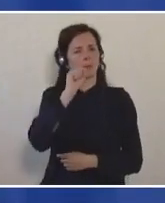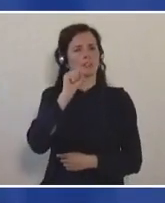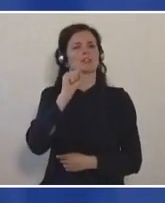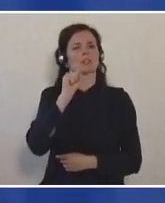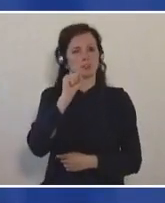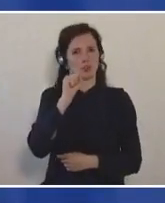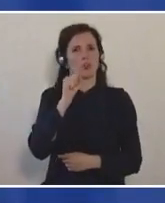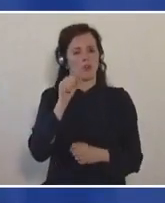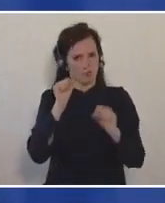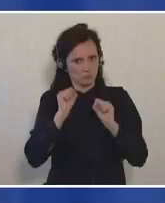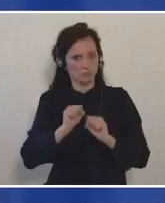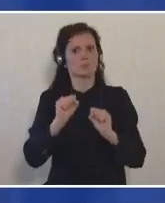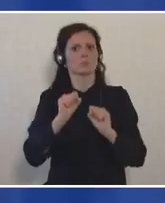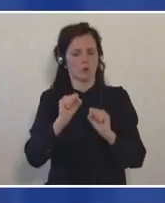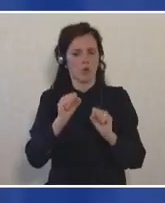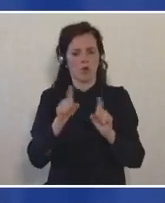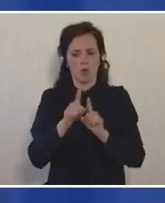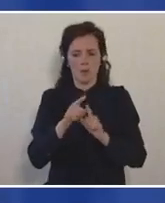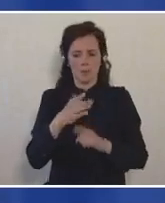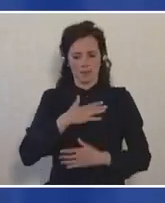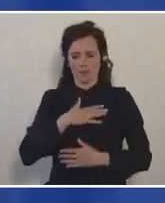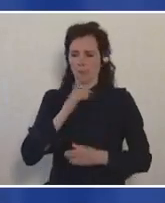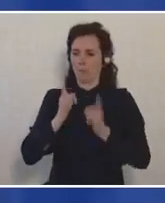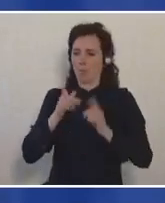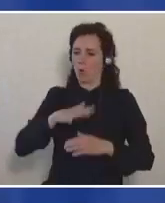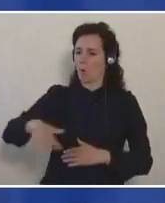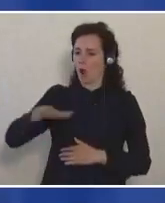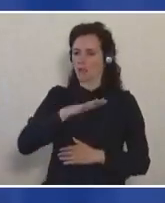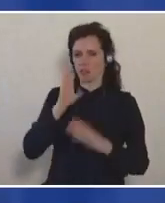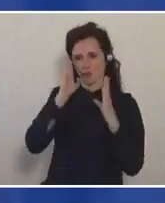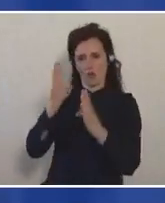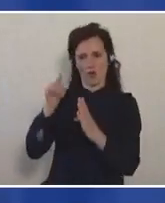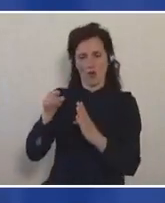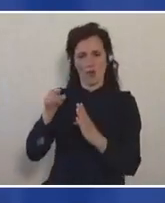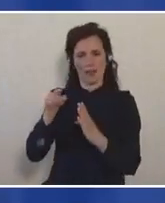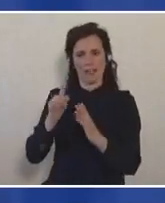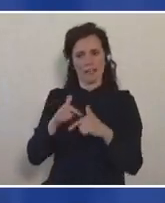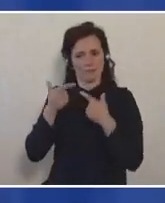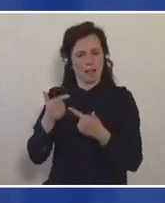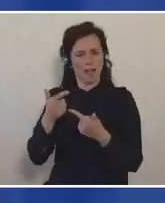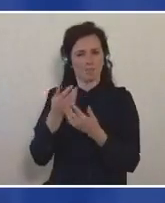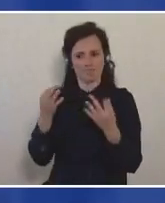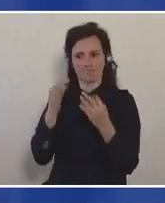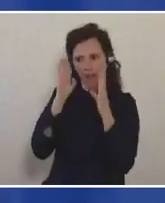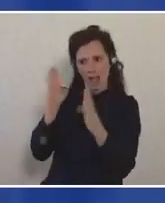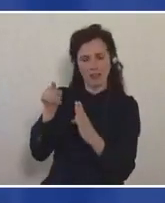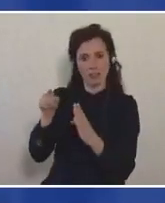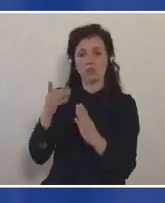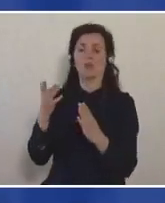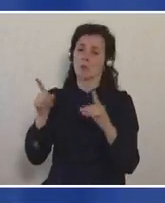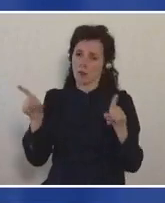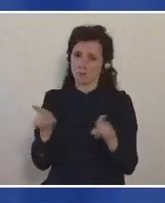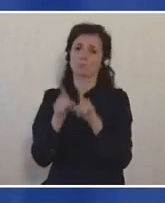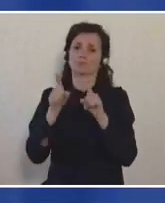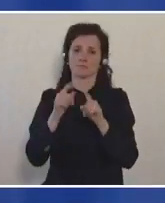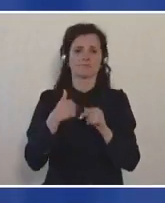but also export. We have, over the last 5 months